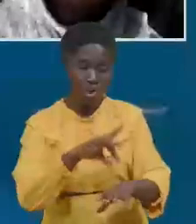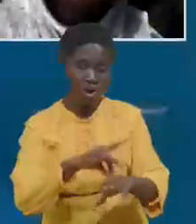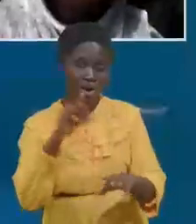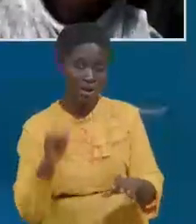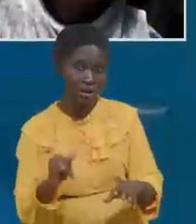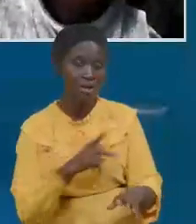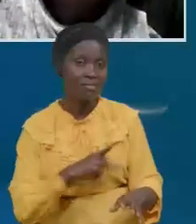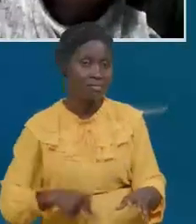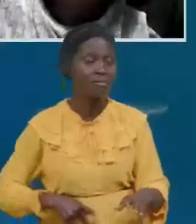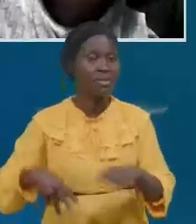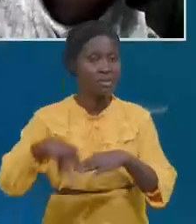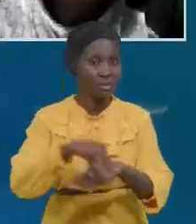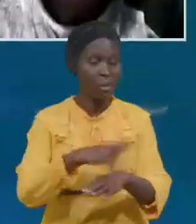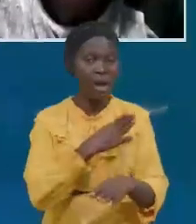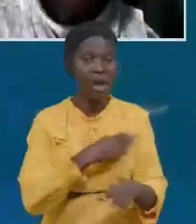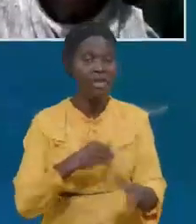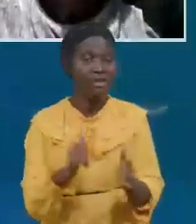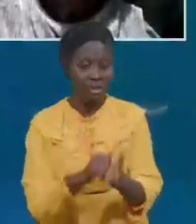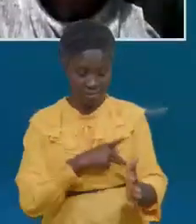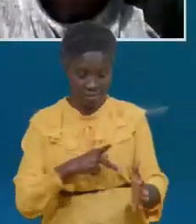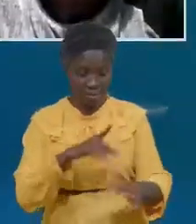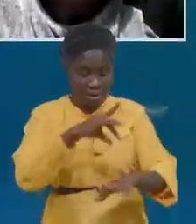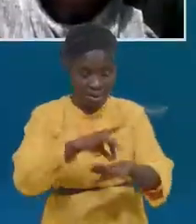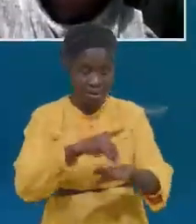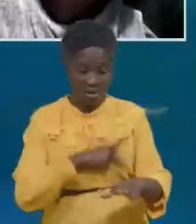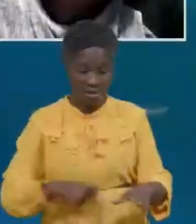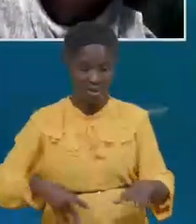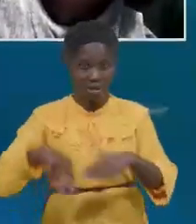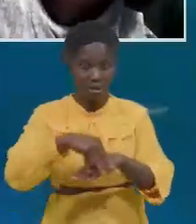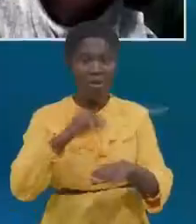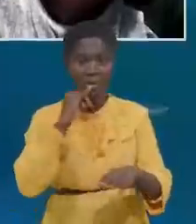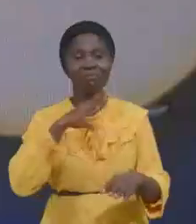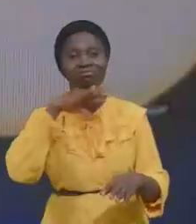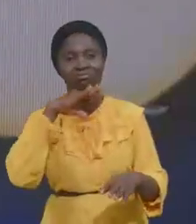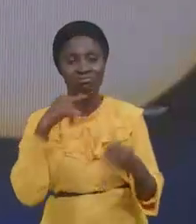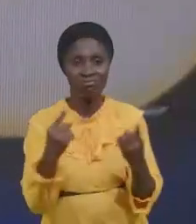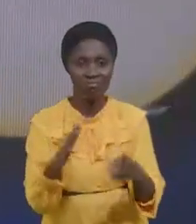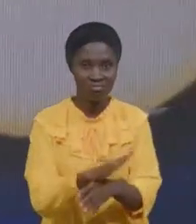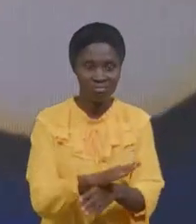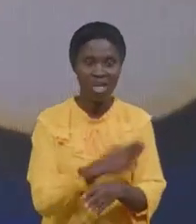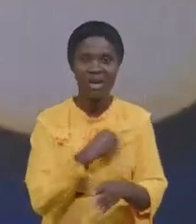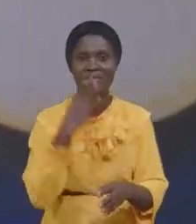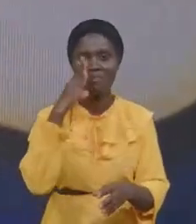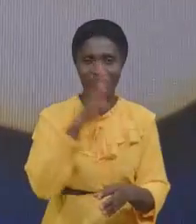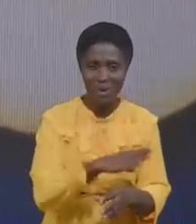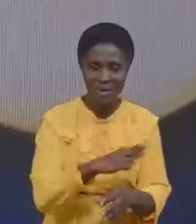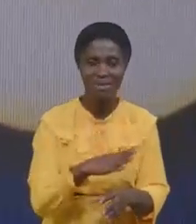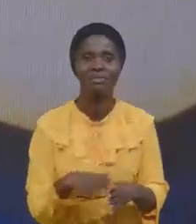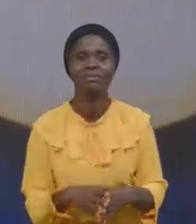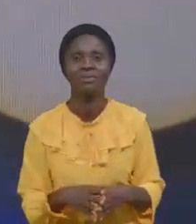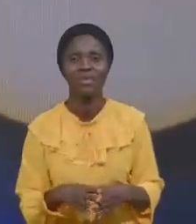earthly kingdom is corrupt, is sinful, is bad, is evil.